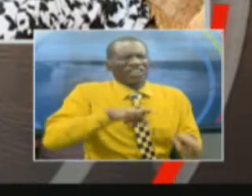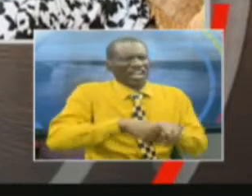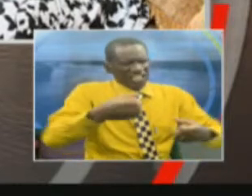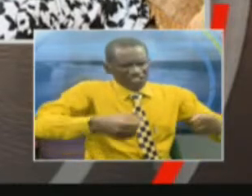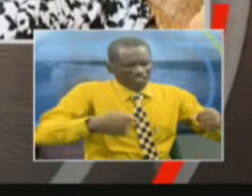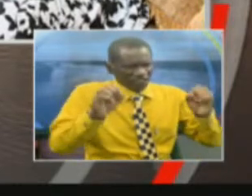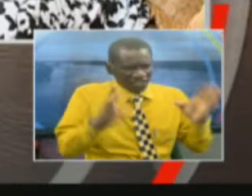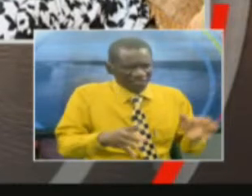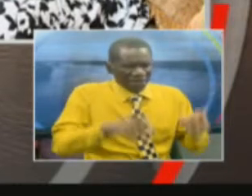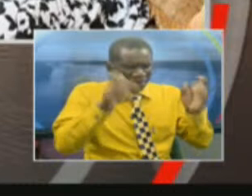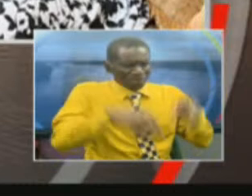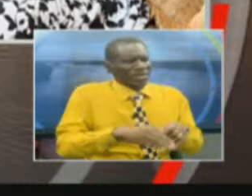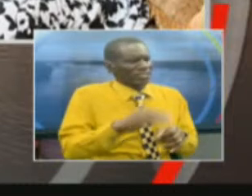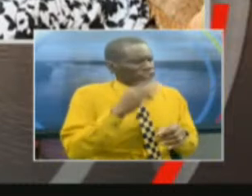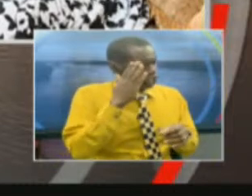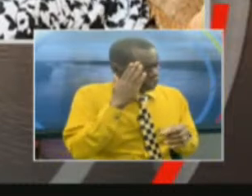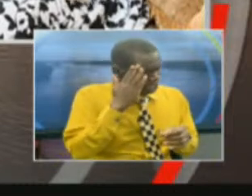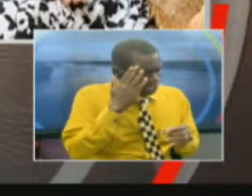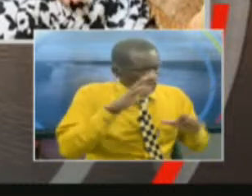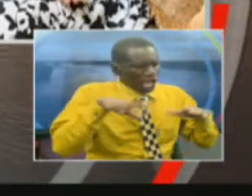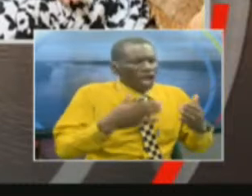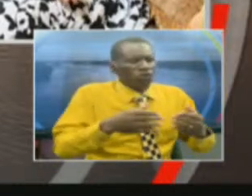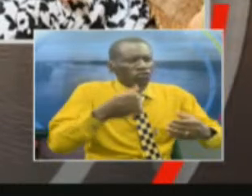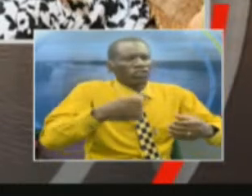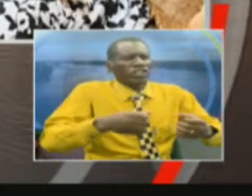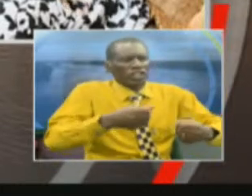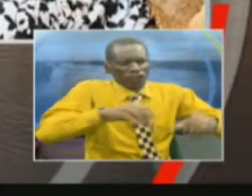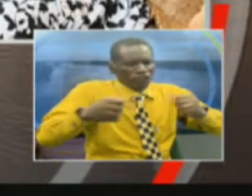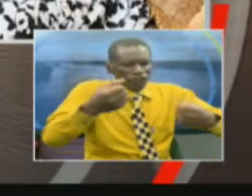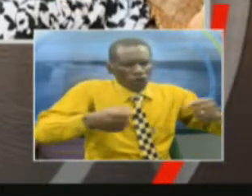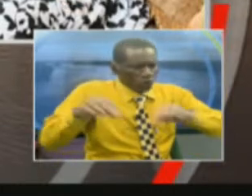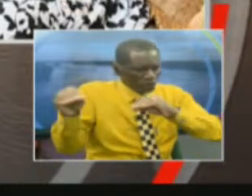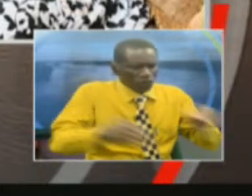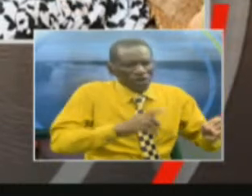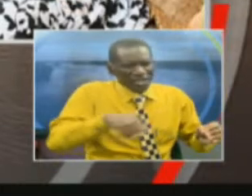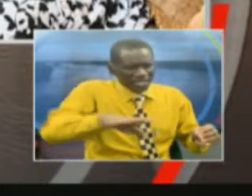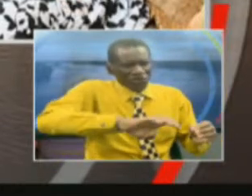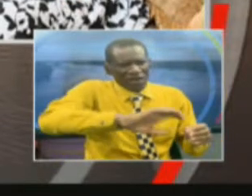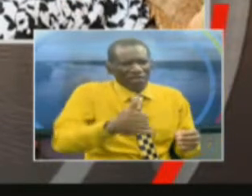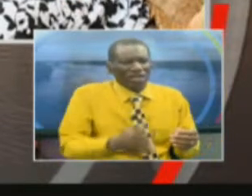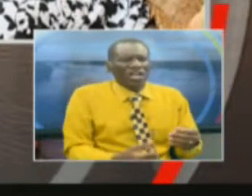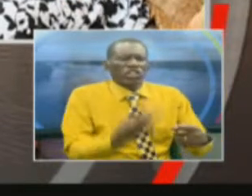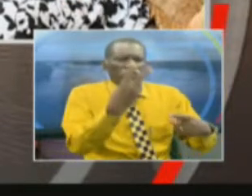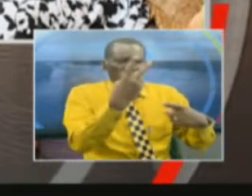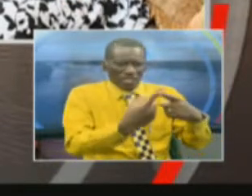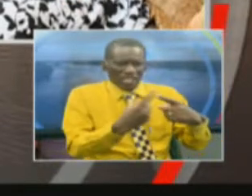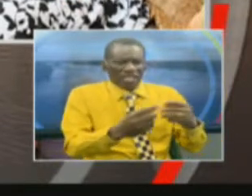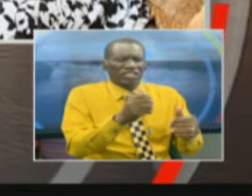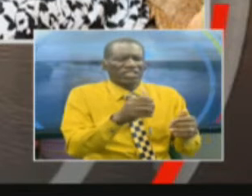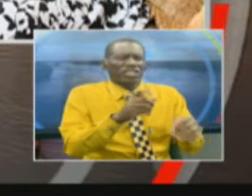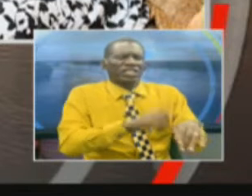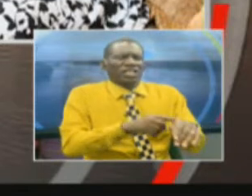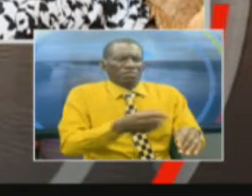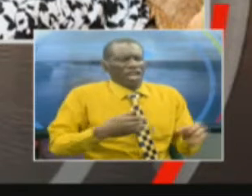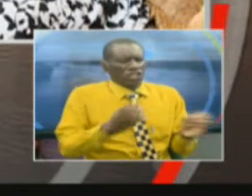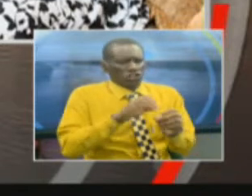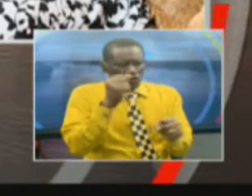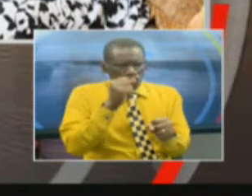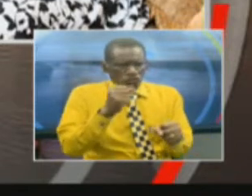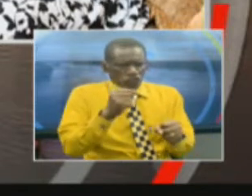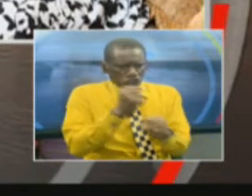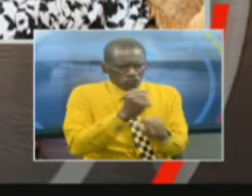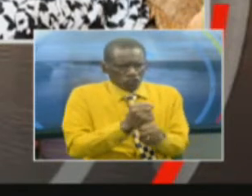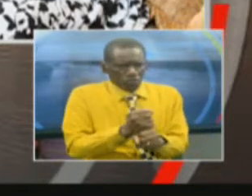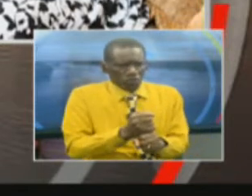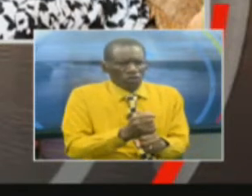figure out how the car will move from one point to another. And that 2 years when we didn't have a job, he literally took